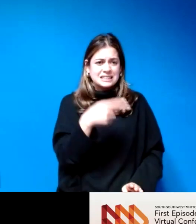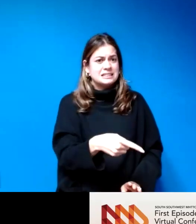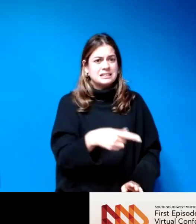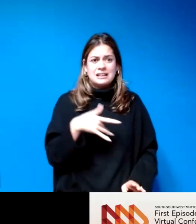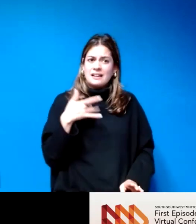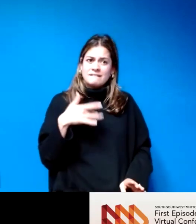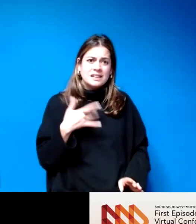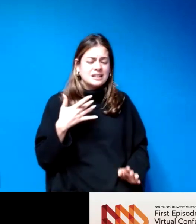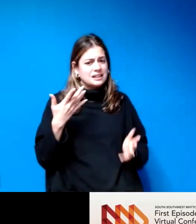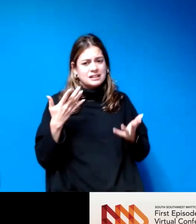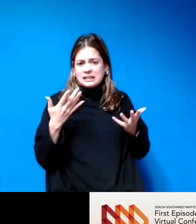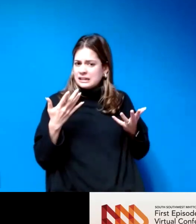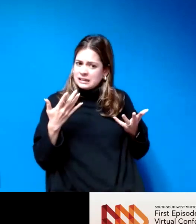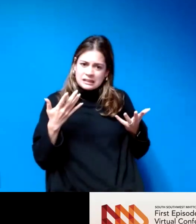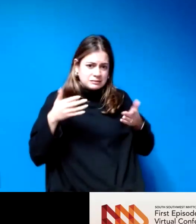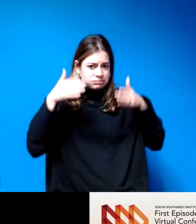dealing with things,